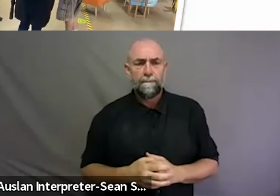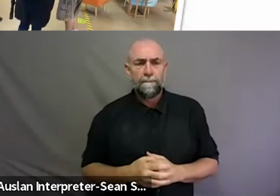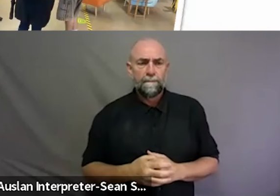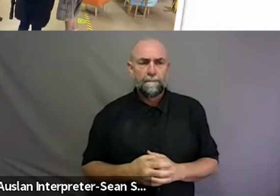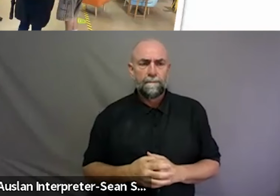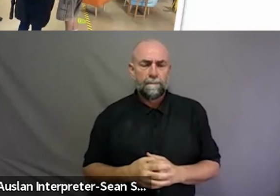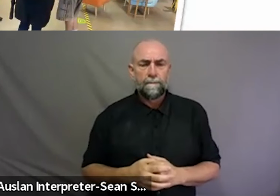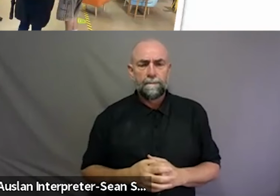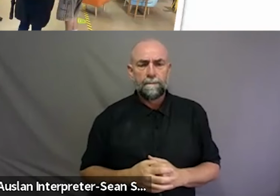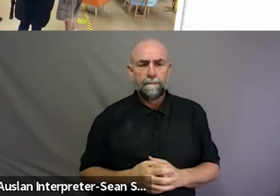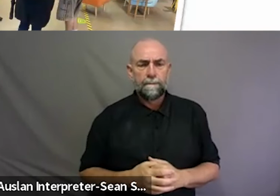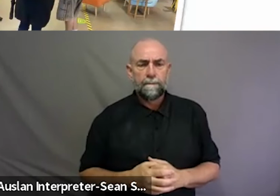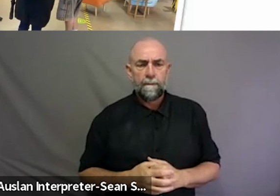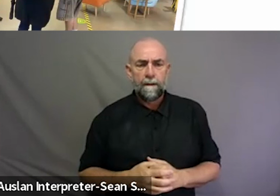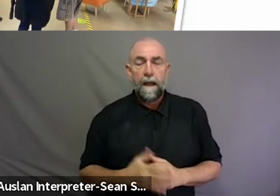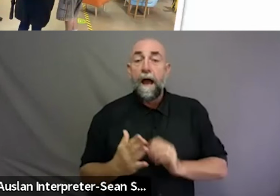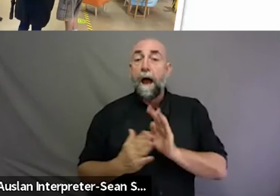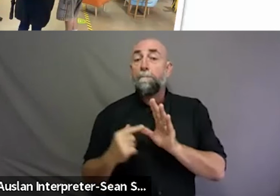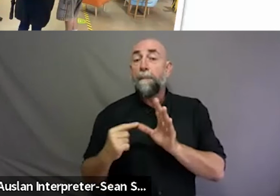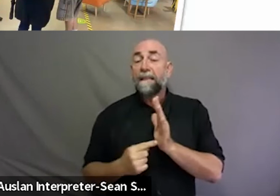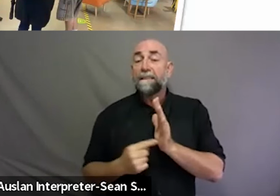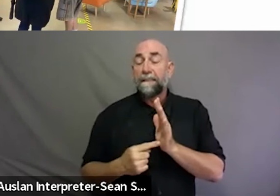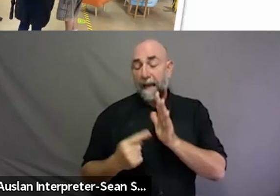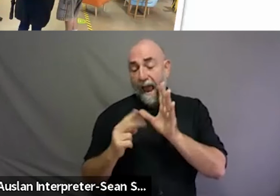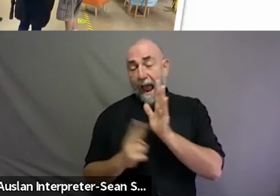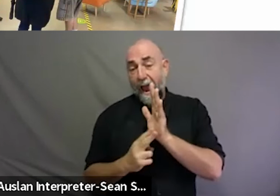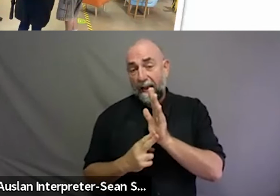So this is when Matt and Anna came to,